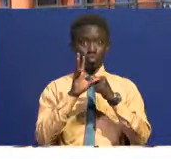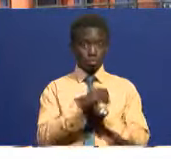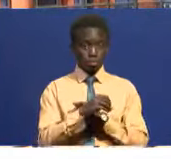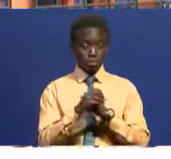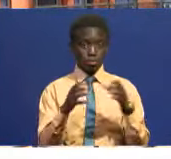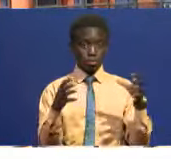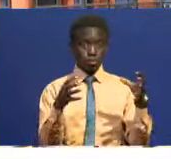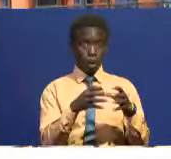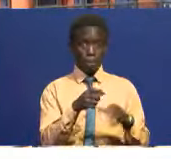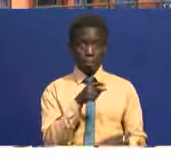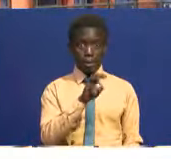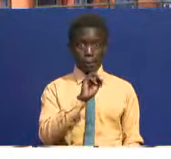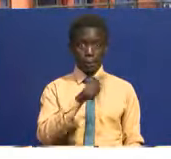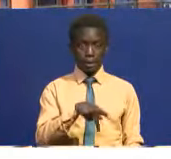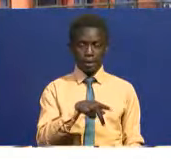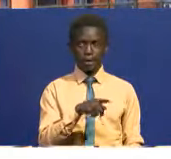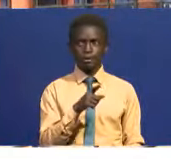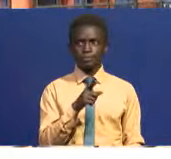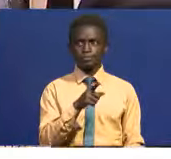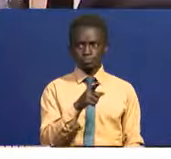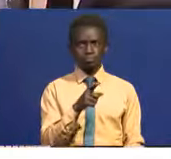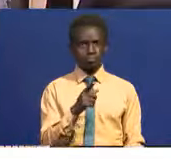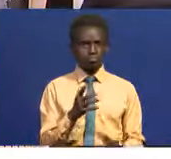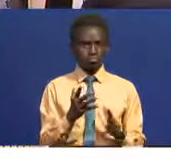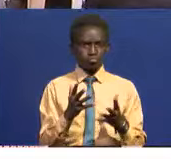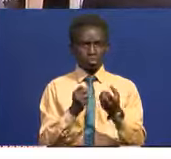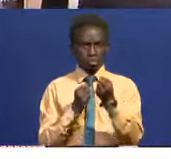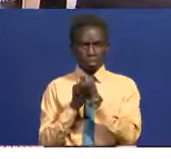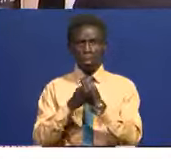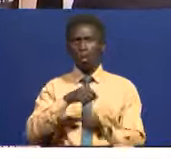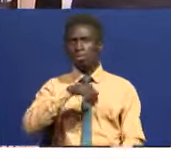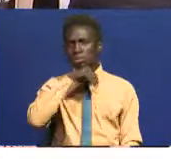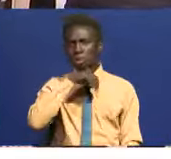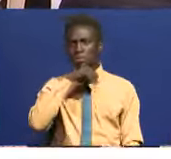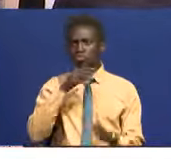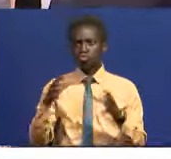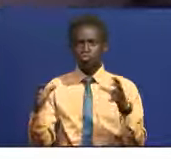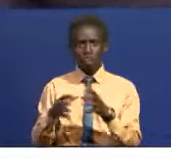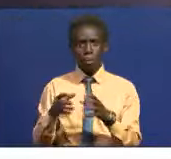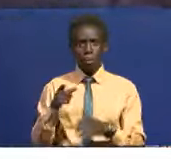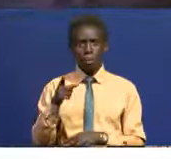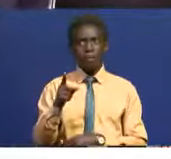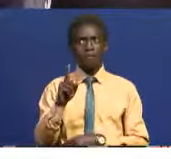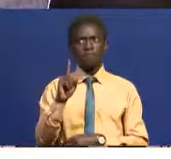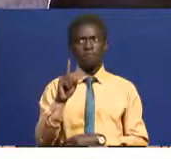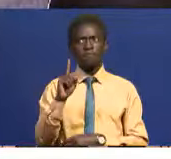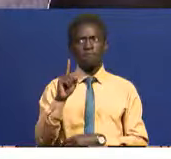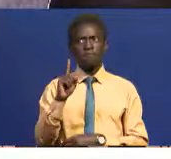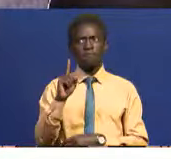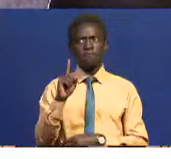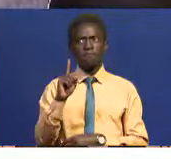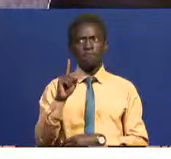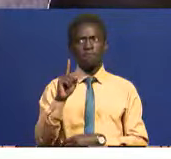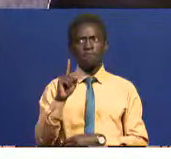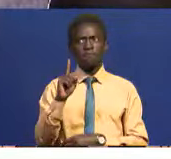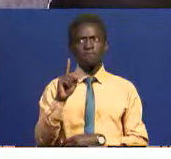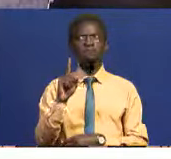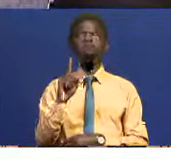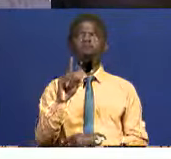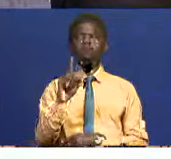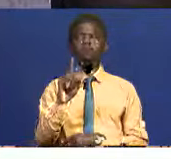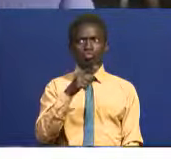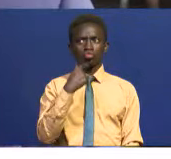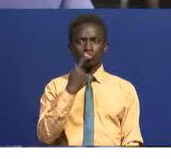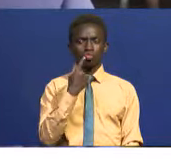Lawmakers, perceived as rebels of the Raila Odinga-led party, were the first to commend the four ODM nominees. We